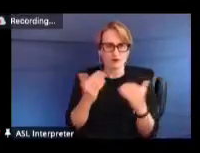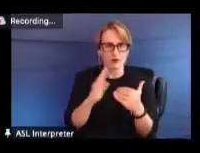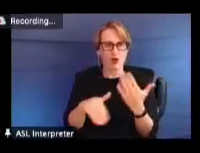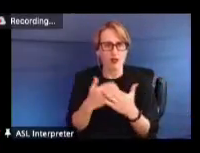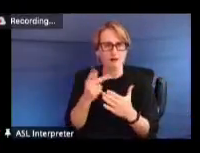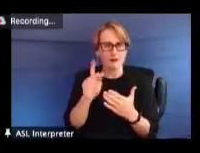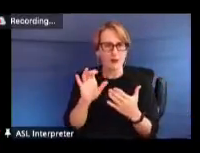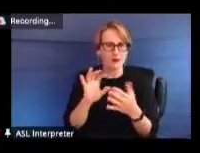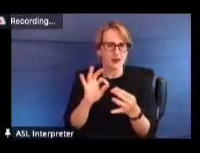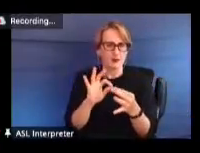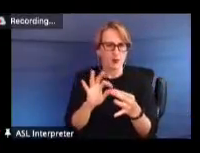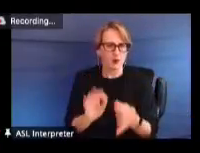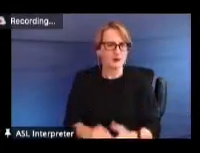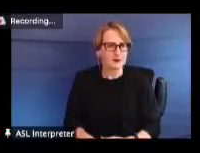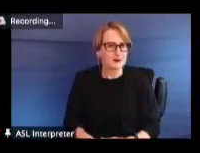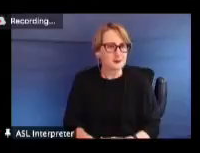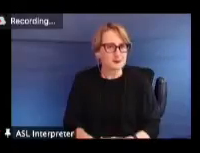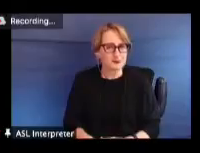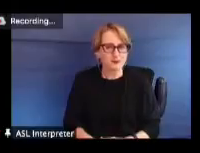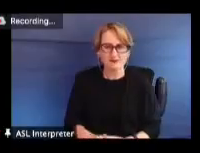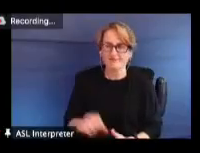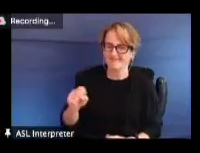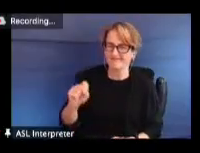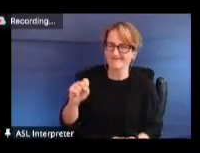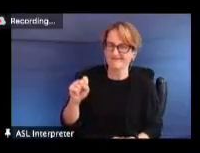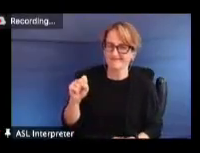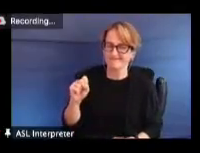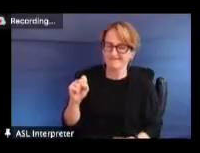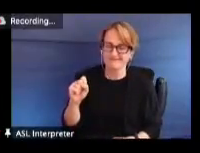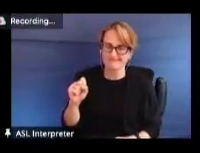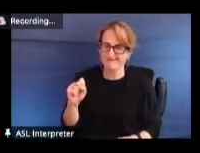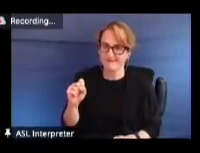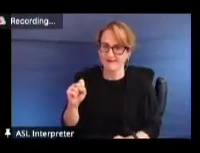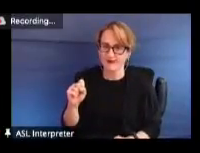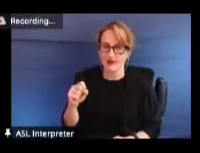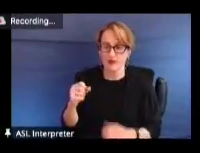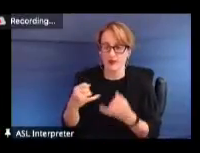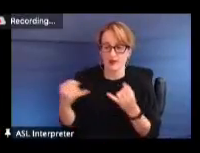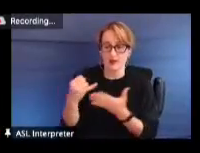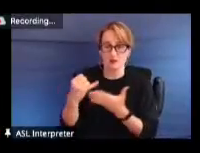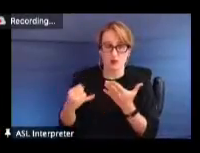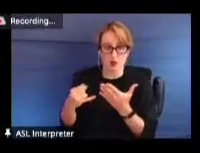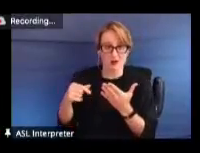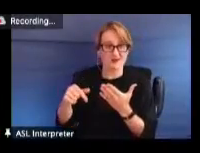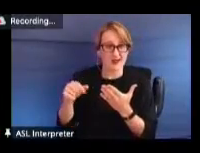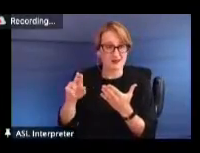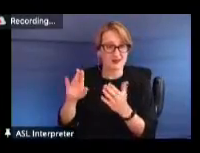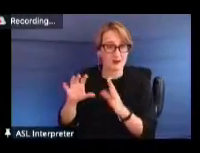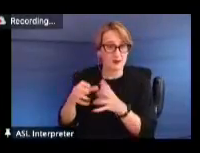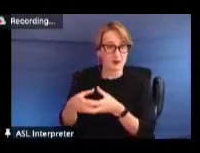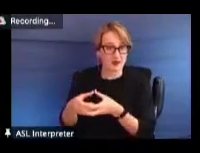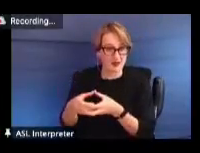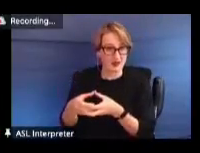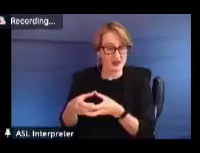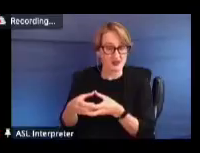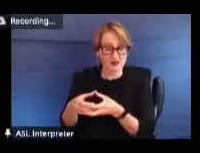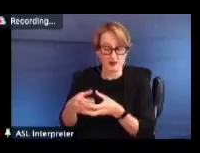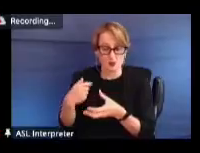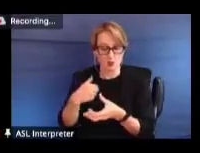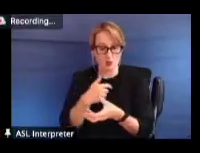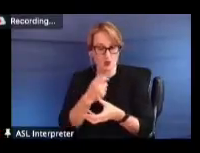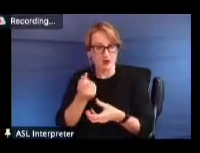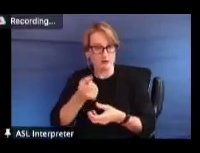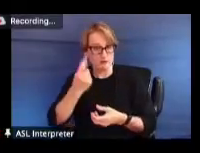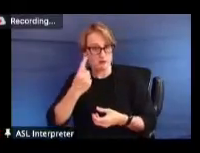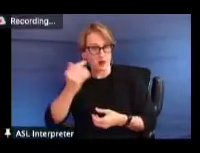as well. Yeah, I think that's always been this line drawing subcommittee's understanding is then we'll